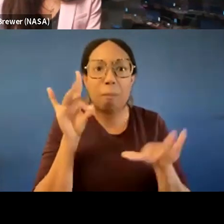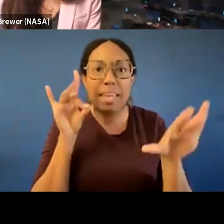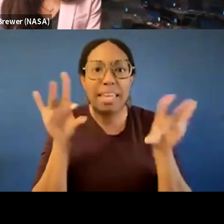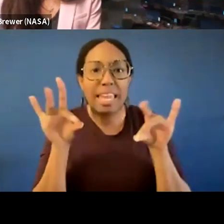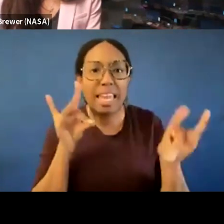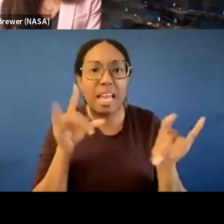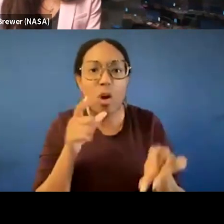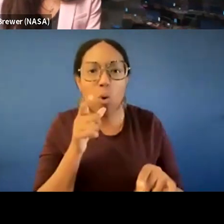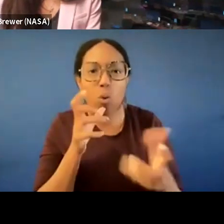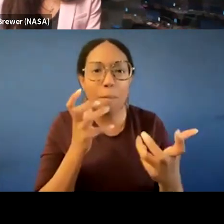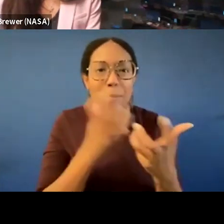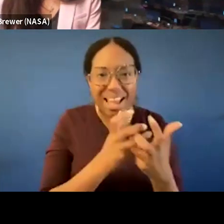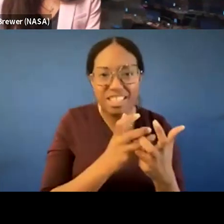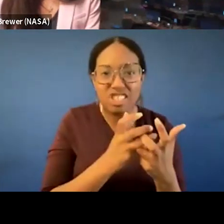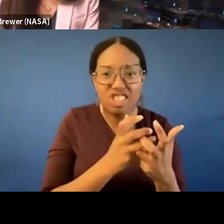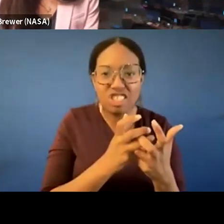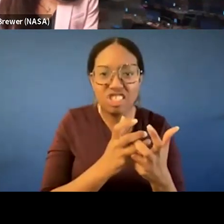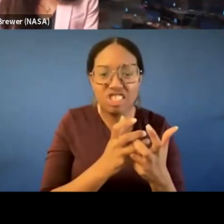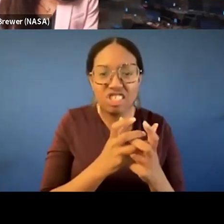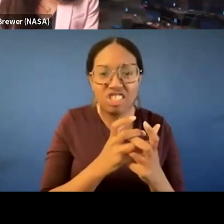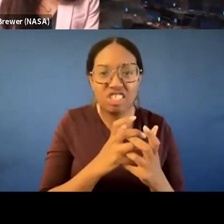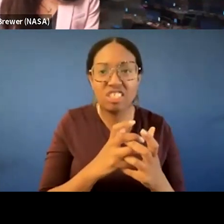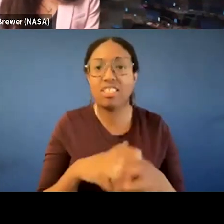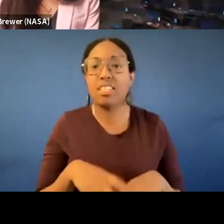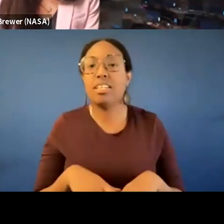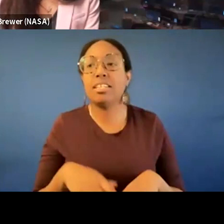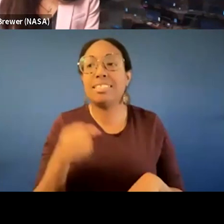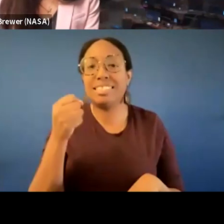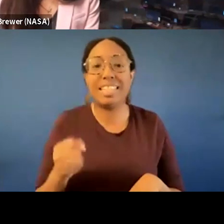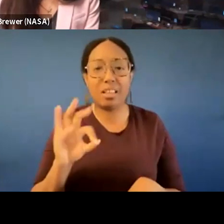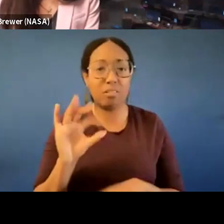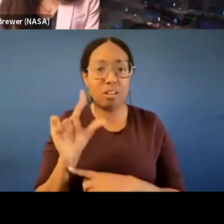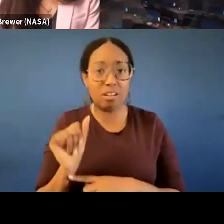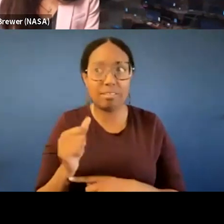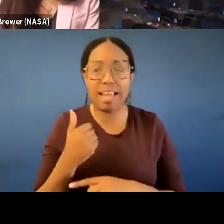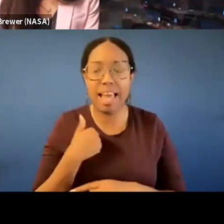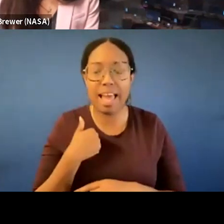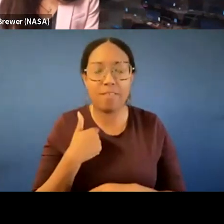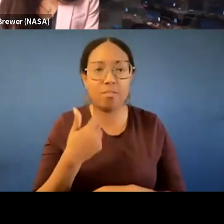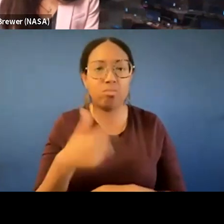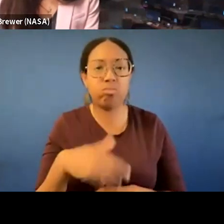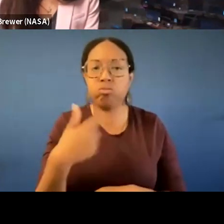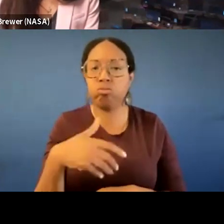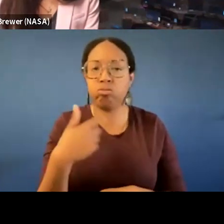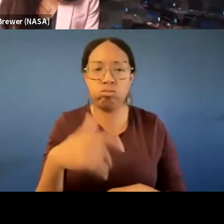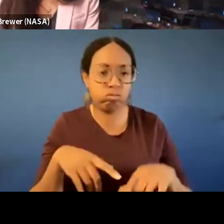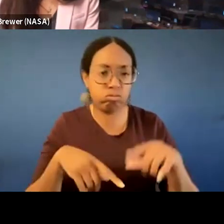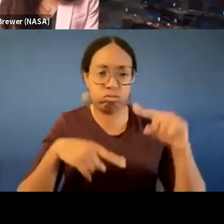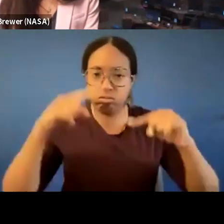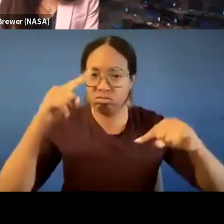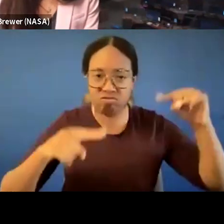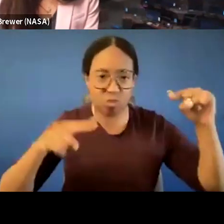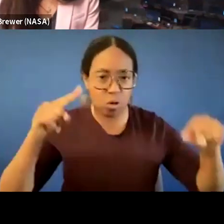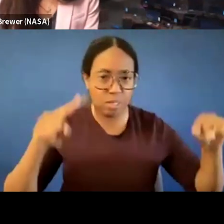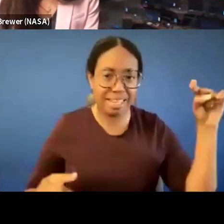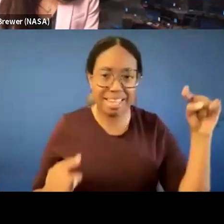Because sometimes, South Florida has a pretty rich and diverse professional acting community,